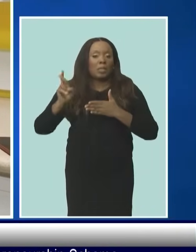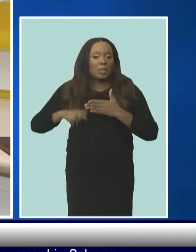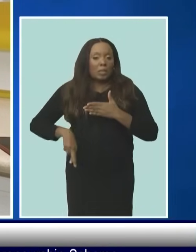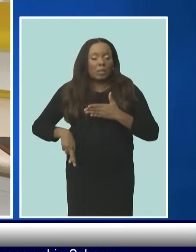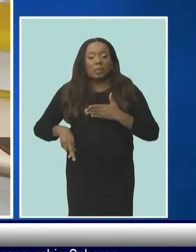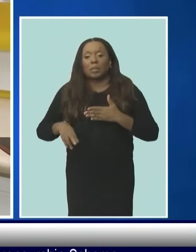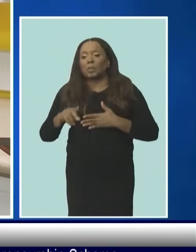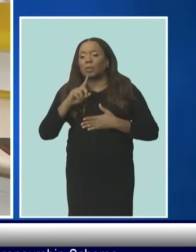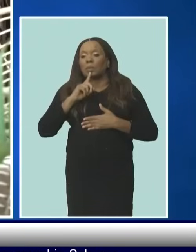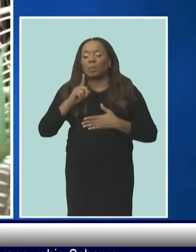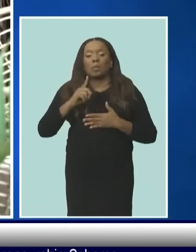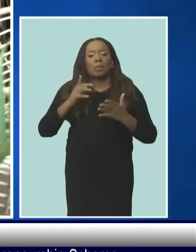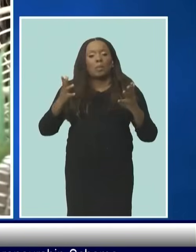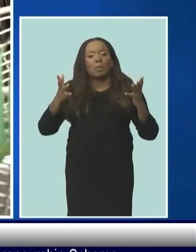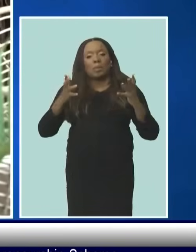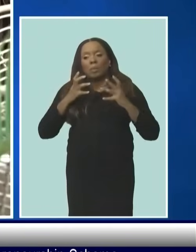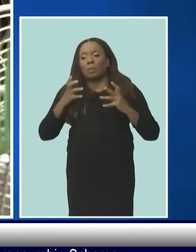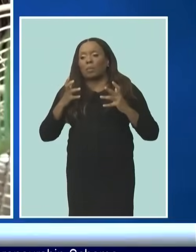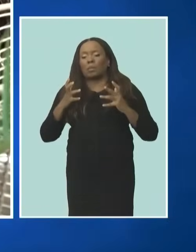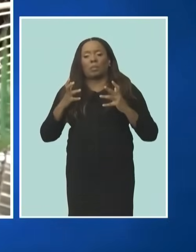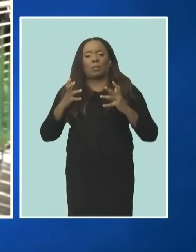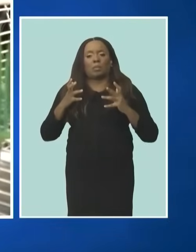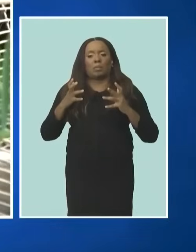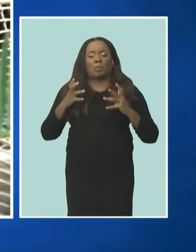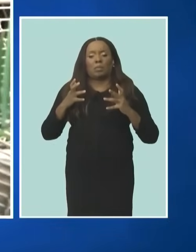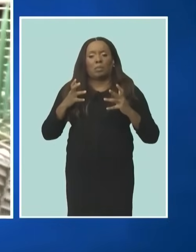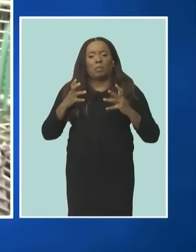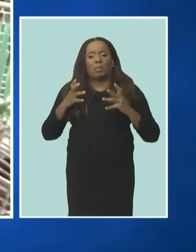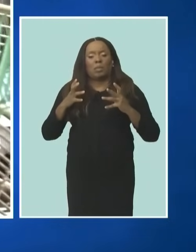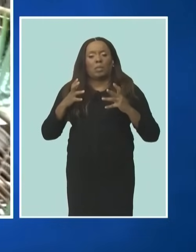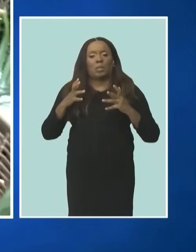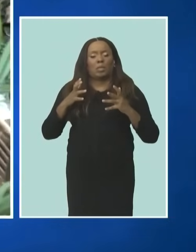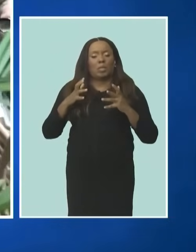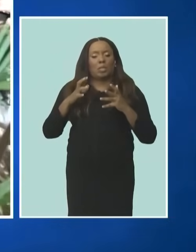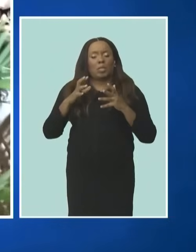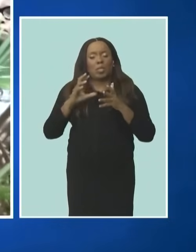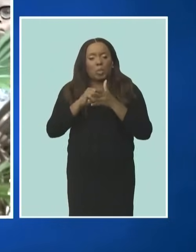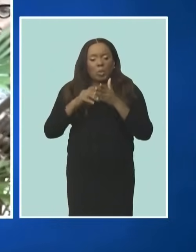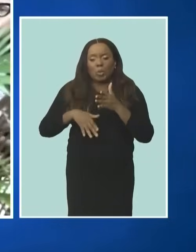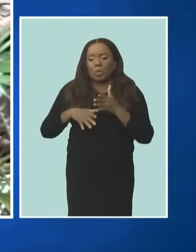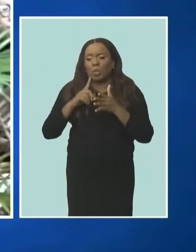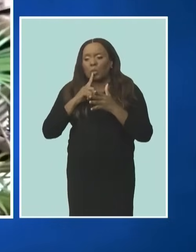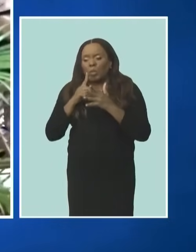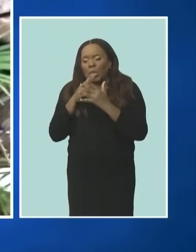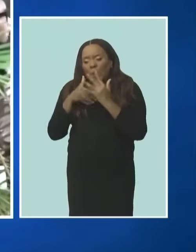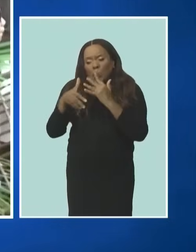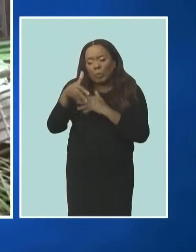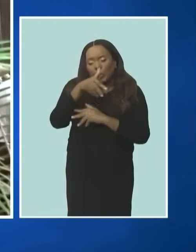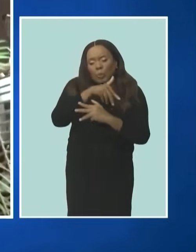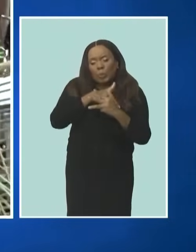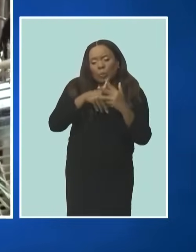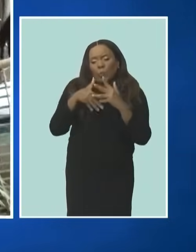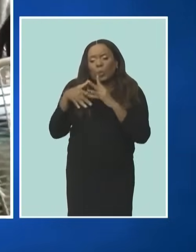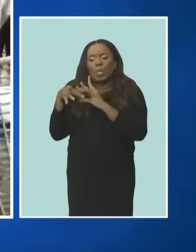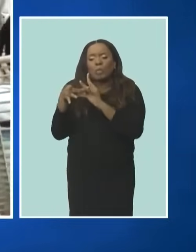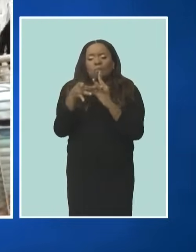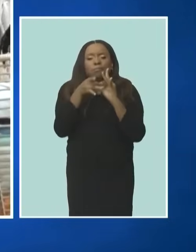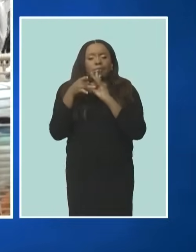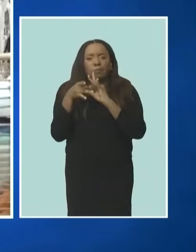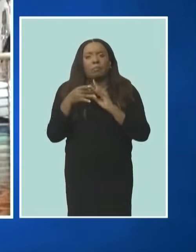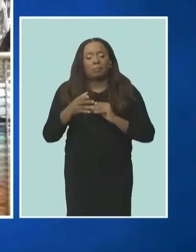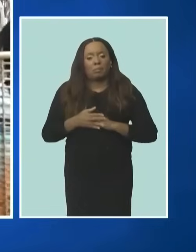really wanted them to be able to gel together. In business labs, you get together in